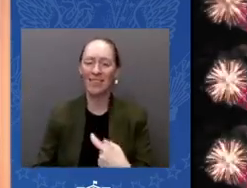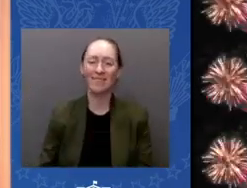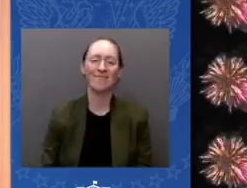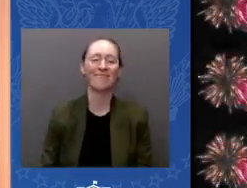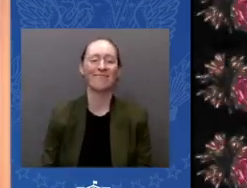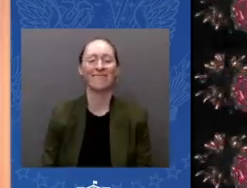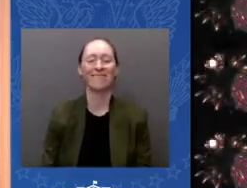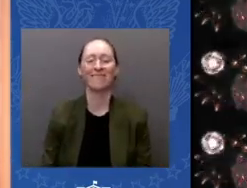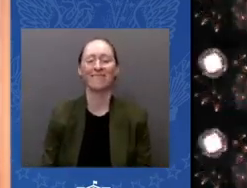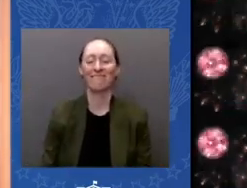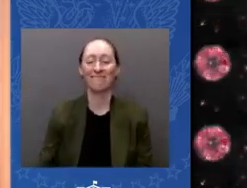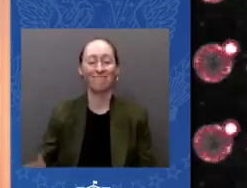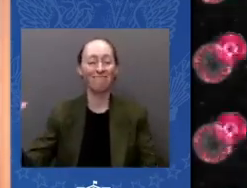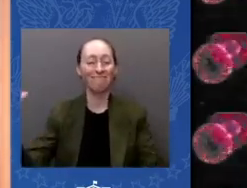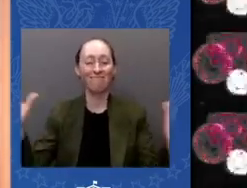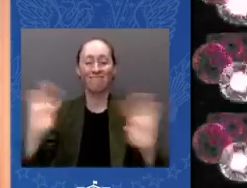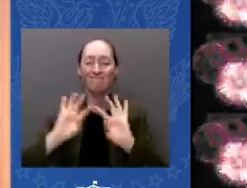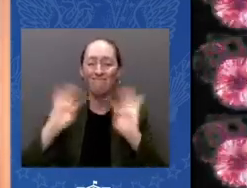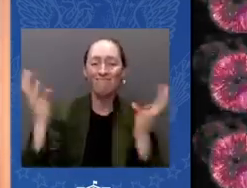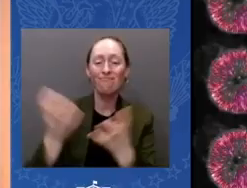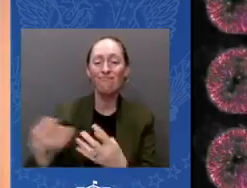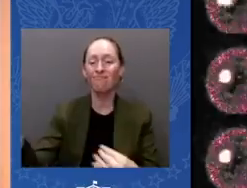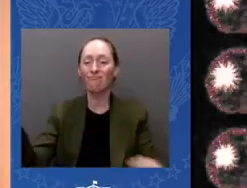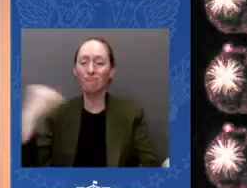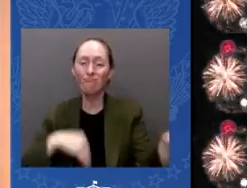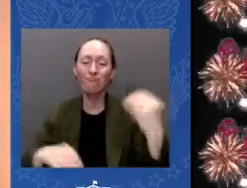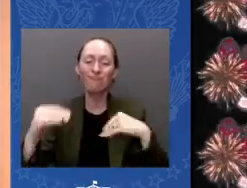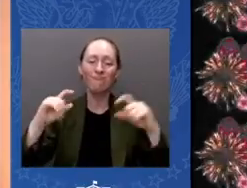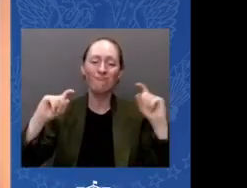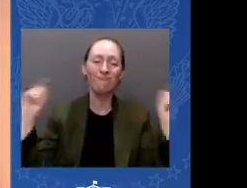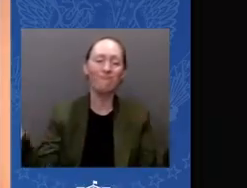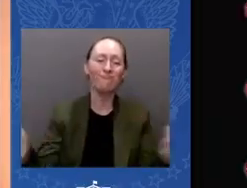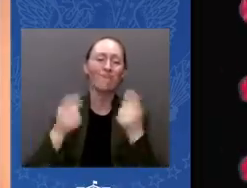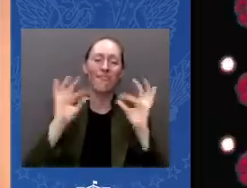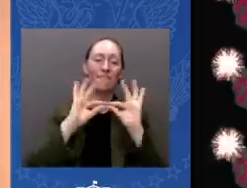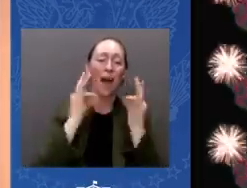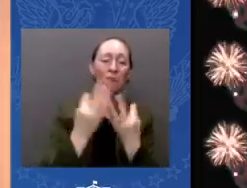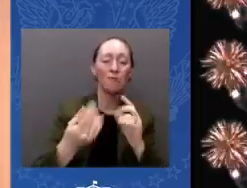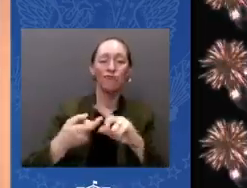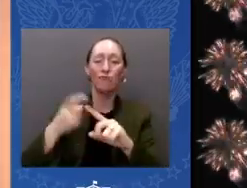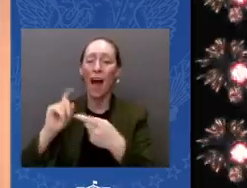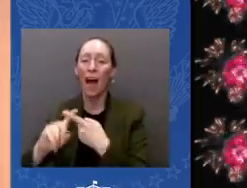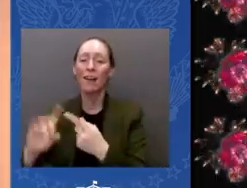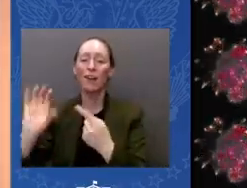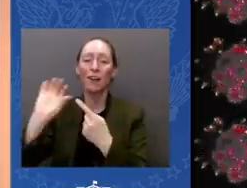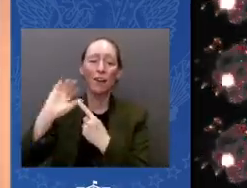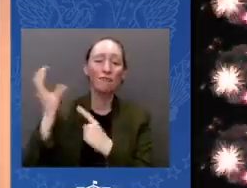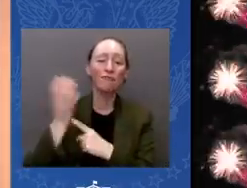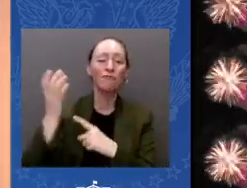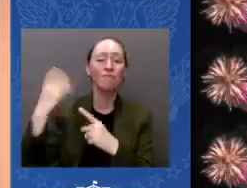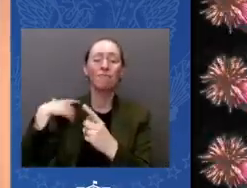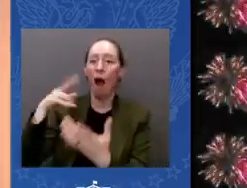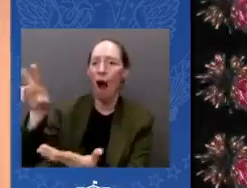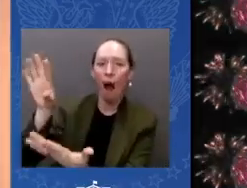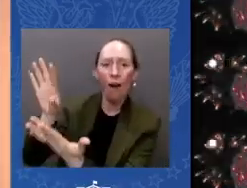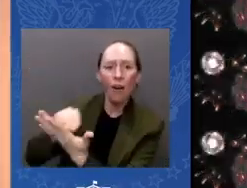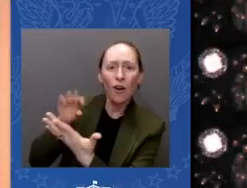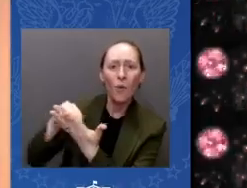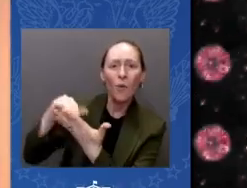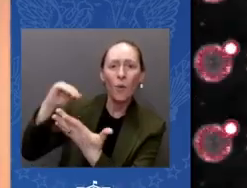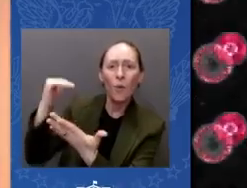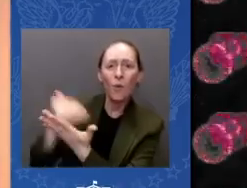bring us together as a people. You know, through all that you contribute as well beyond in every part of American